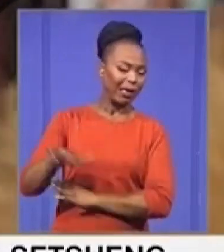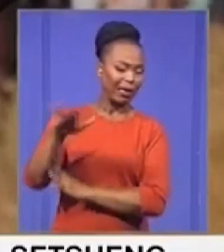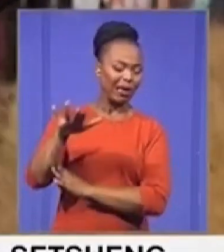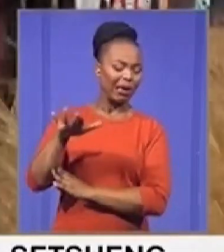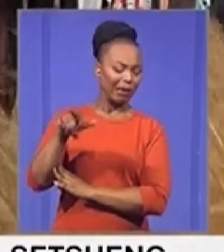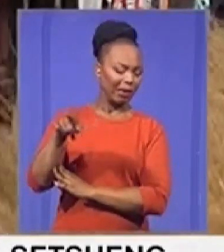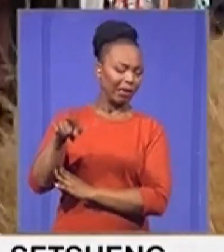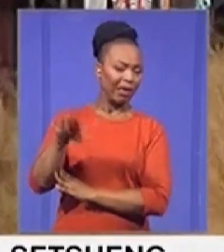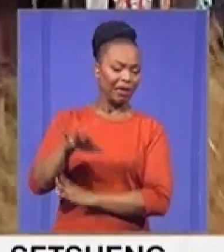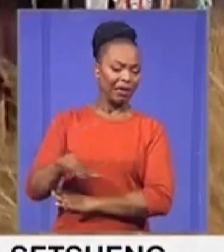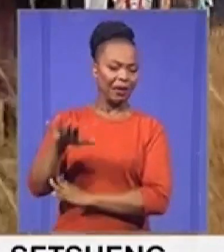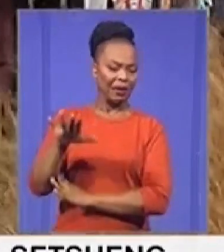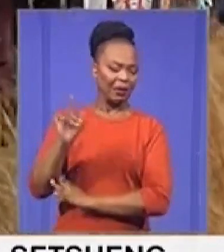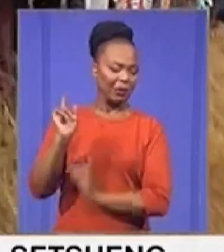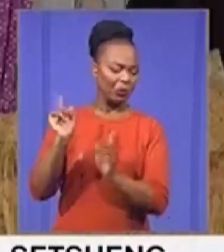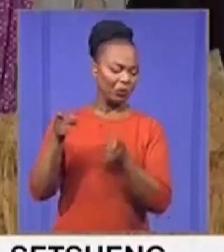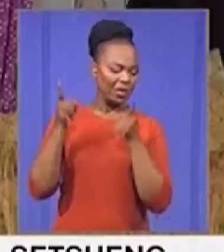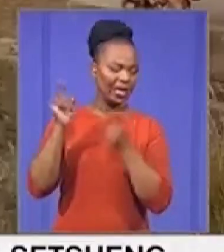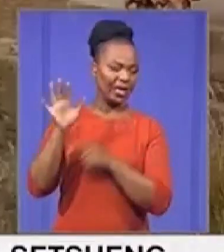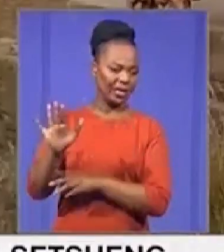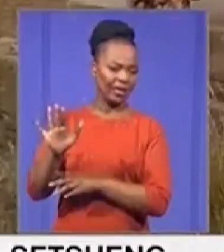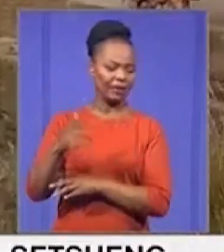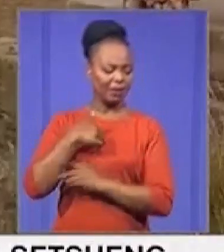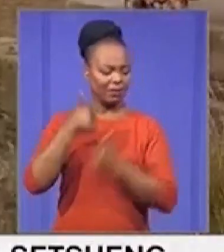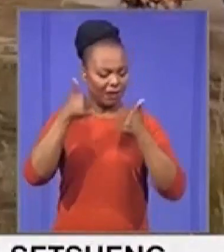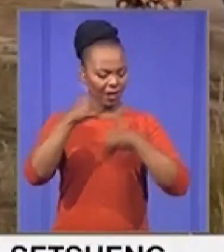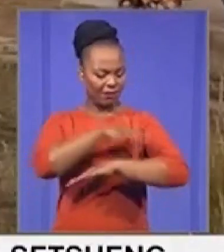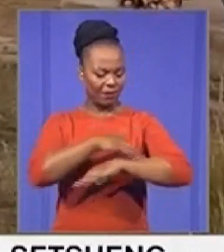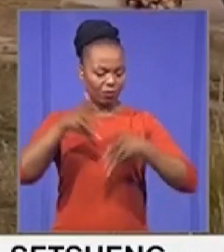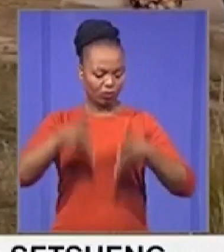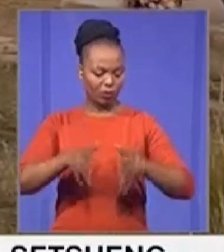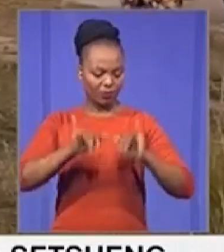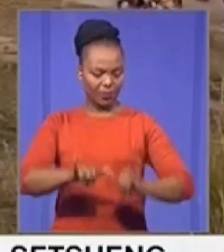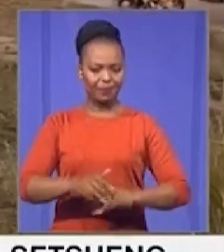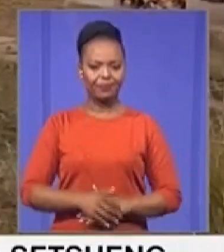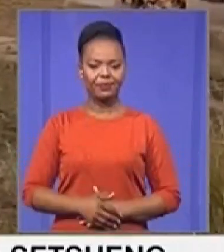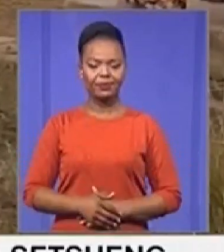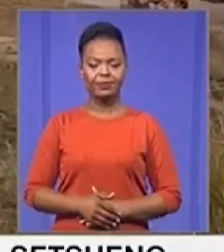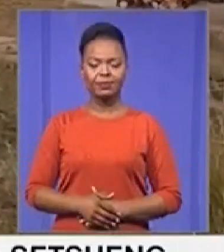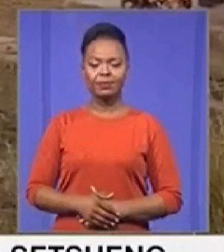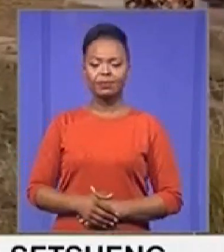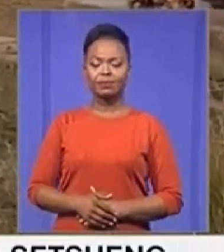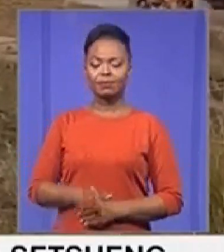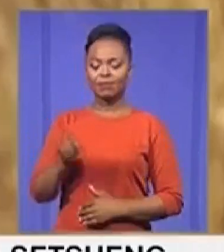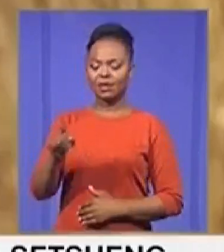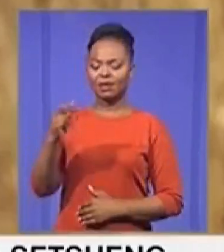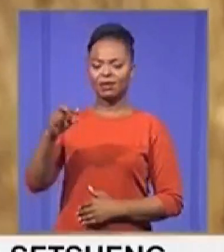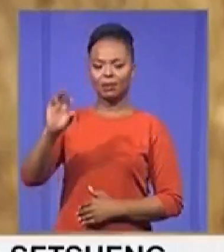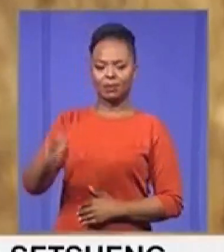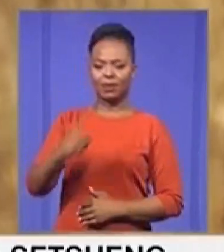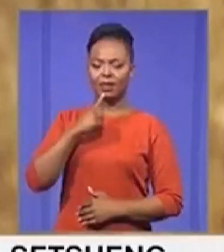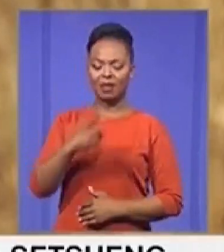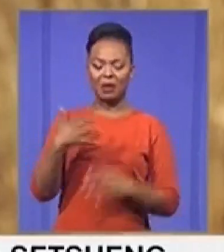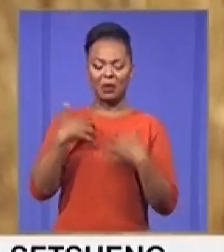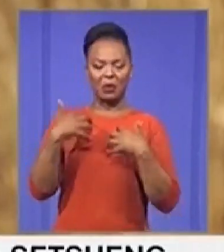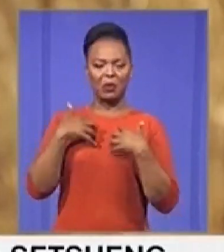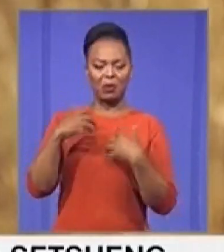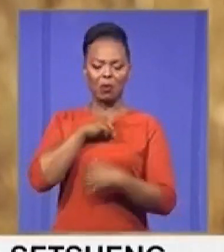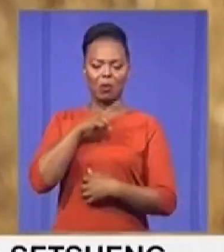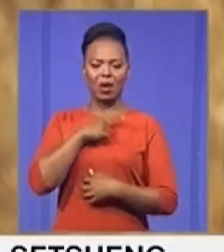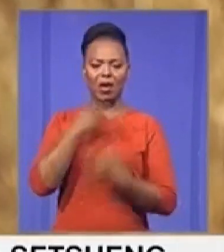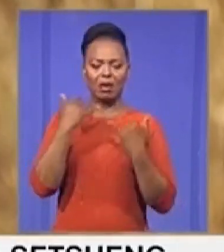well. I'm fine in the farm. Setsebi sa ditaba tsa baphaphathehi se re maemo ana a ngongorisa holo ka ho sa etswe